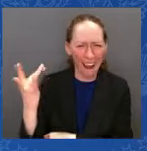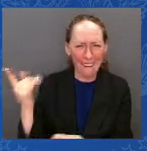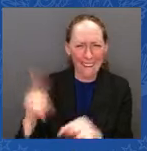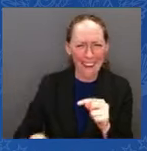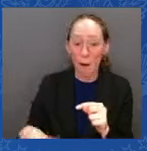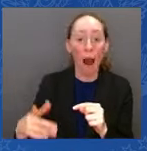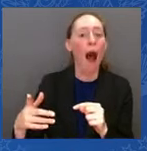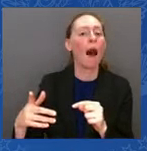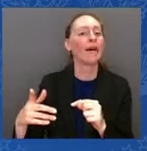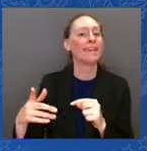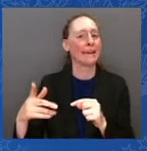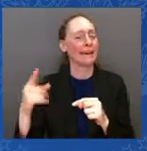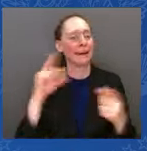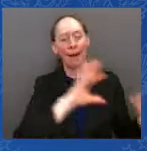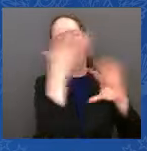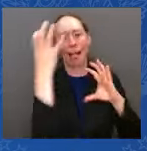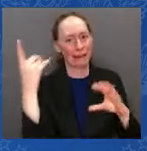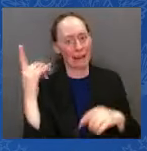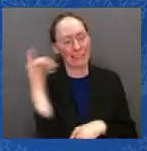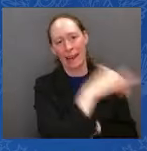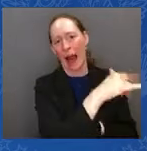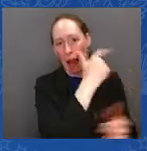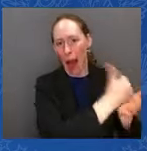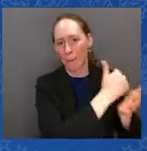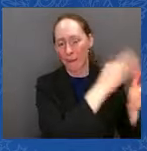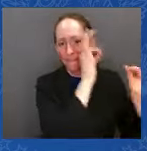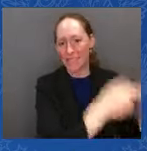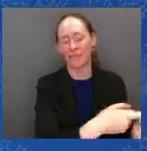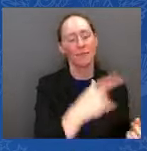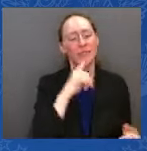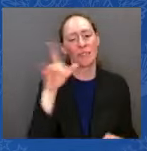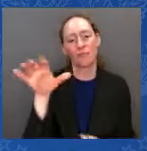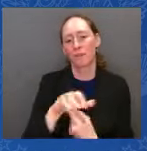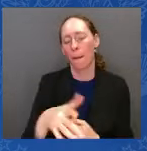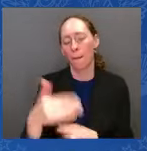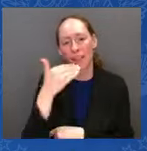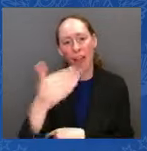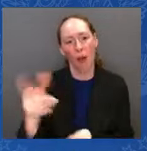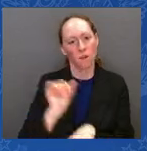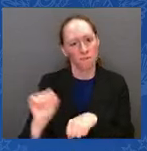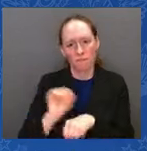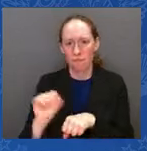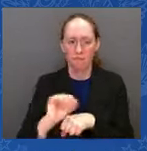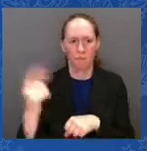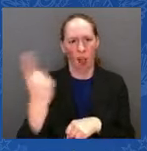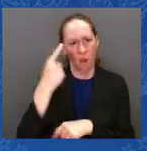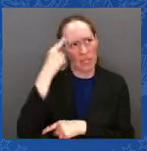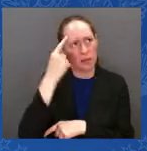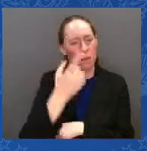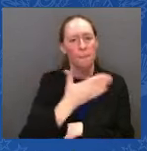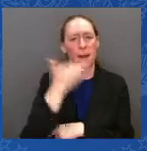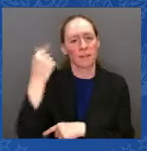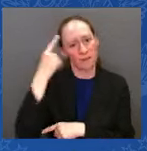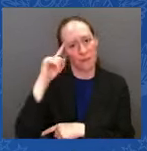is, man. And I want to thank him for working so hard for the people of the state and for being such a great partner.